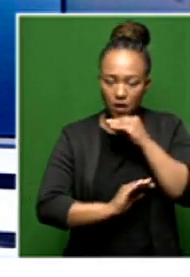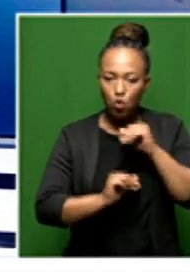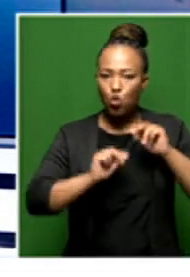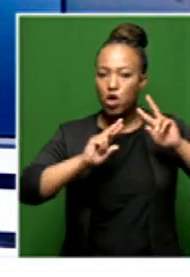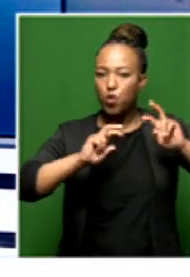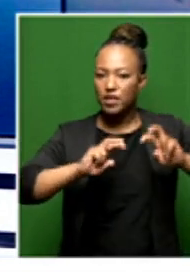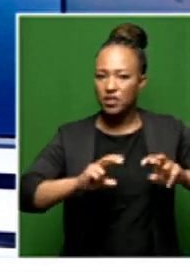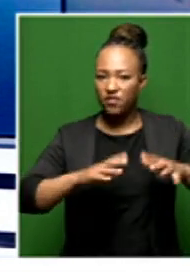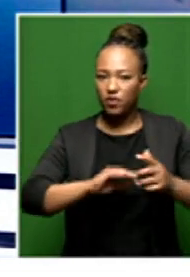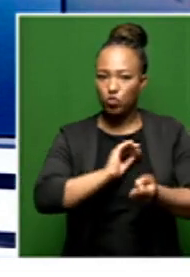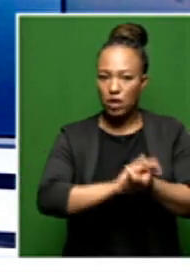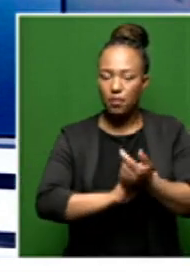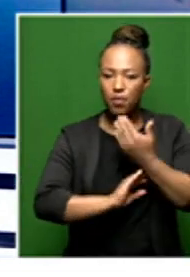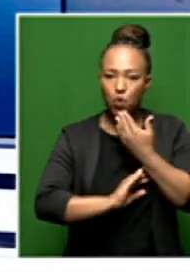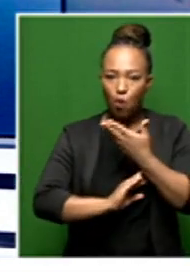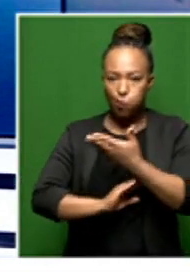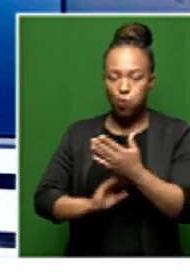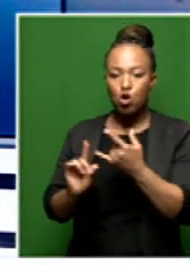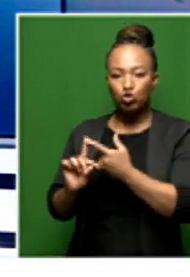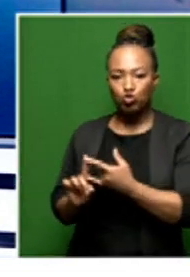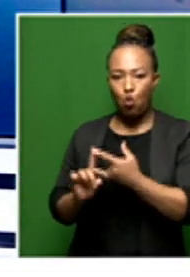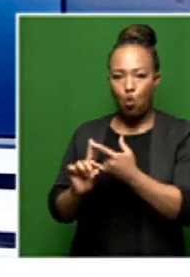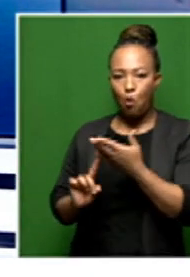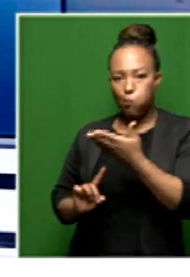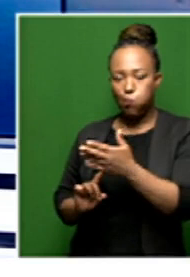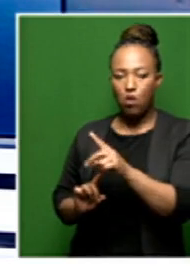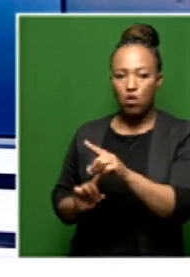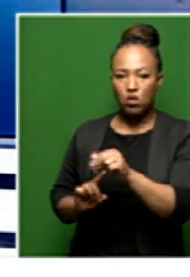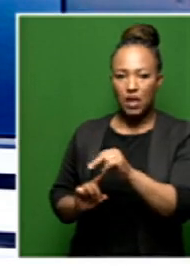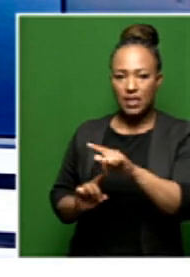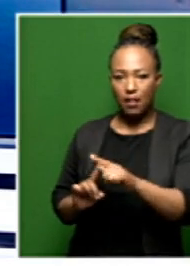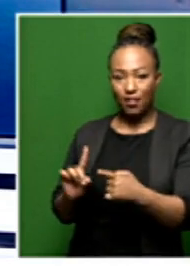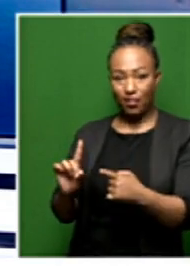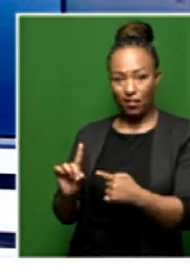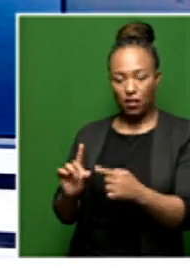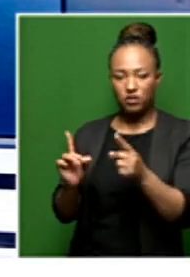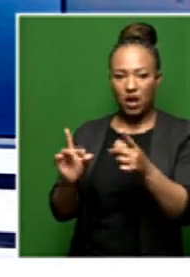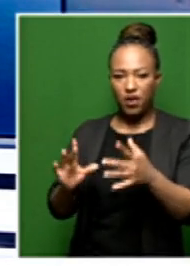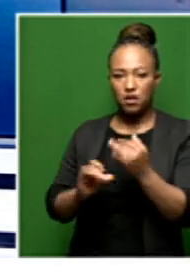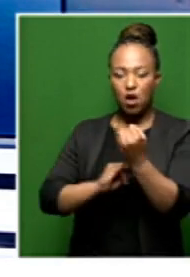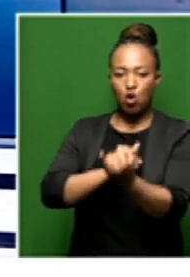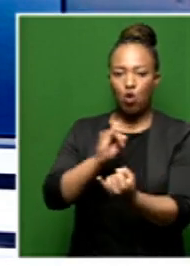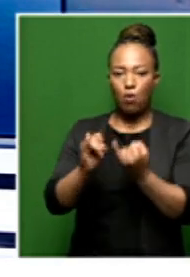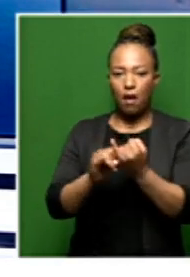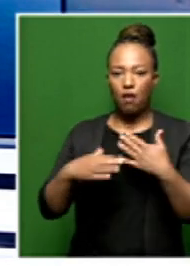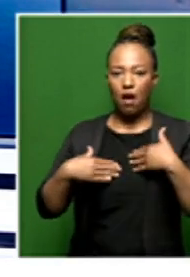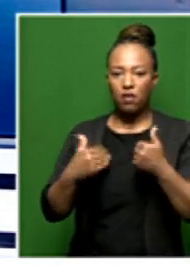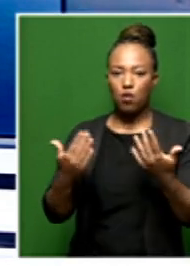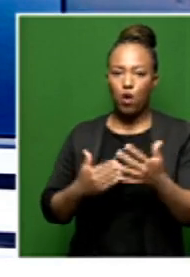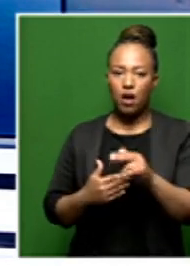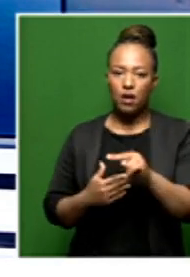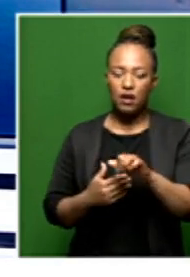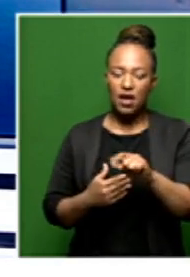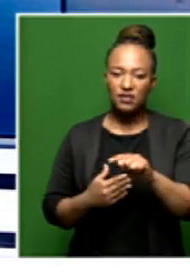research that was conducted, we joined via Zoom now by Daniel Berman, who is Director of Global Health at Nesta